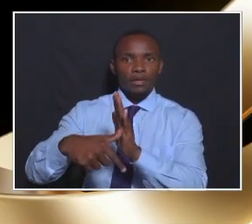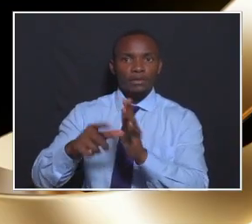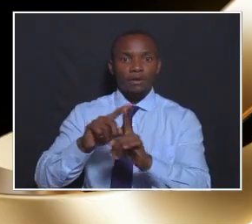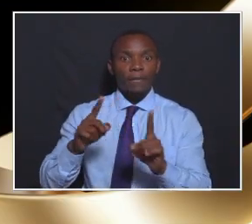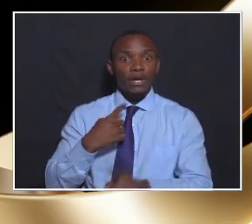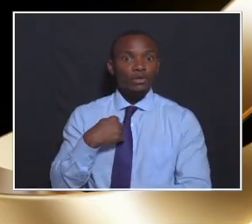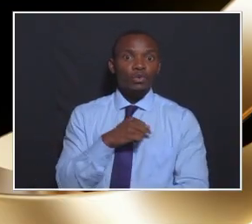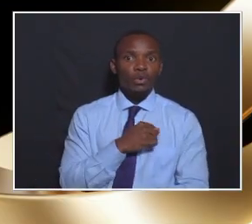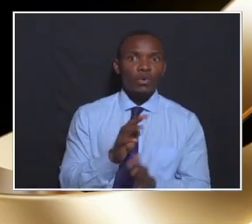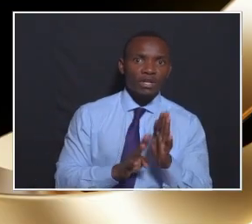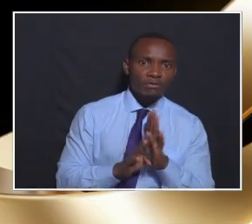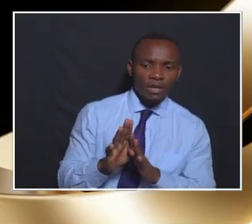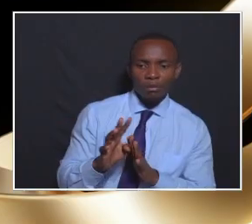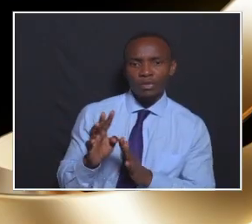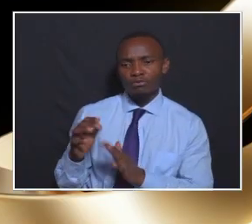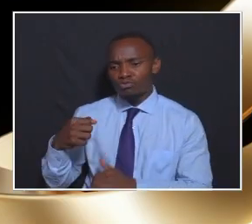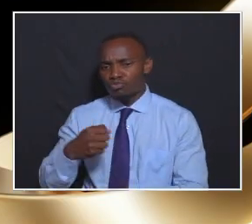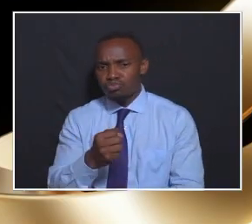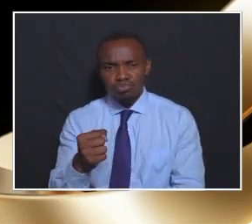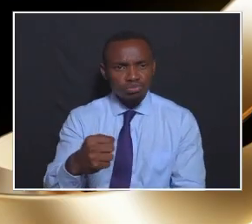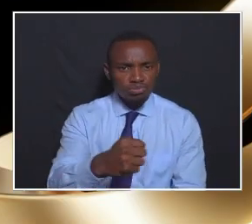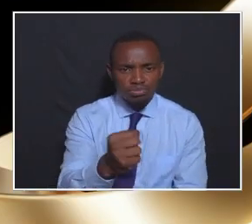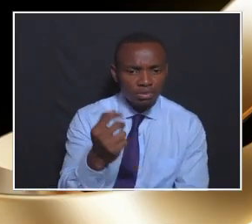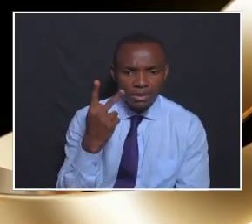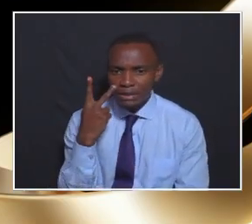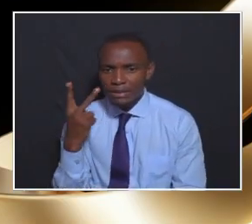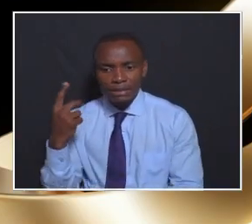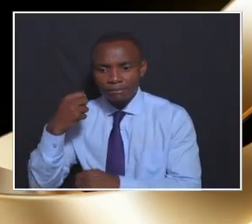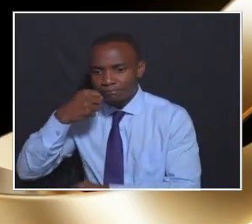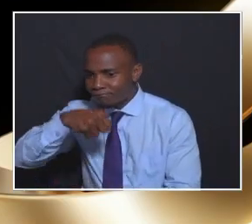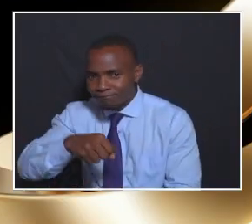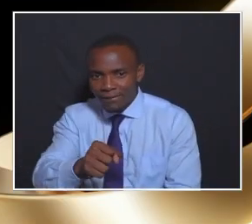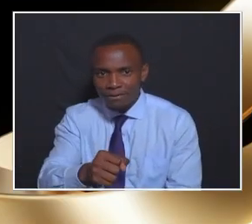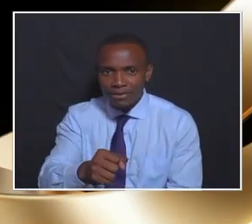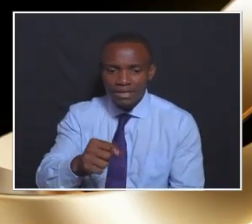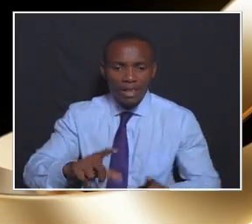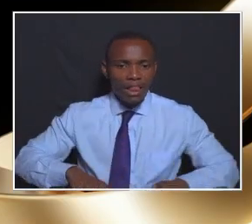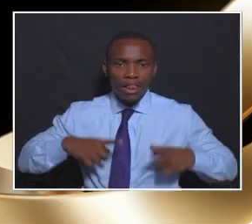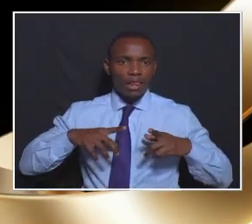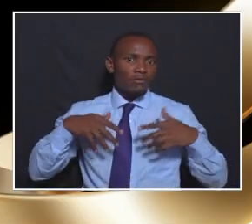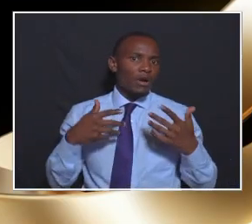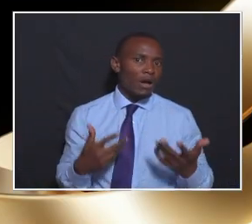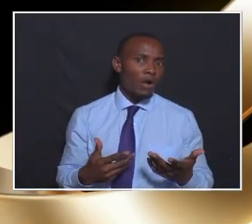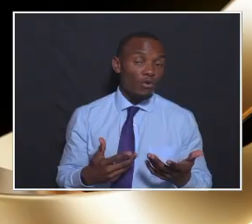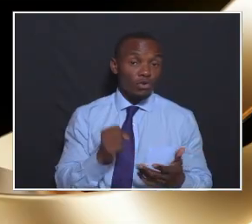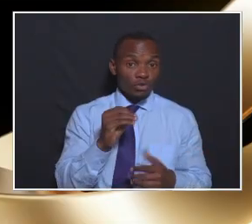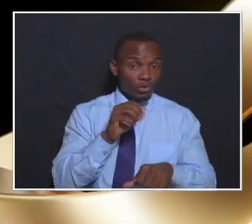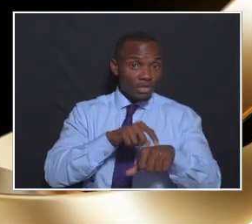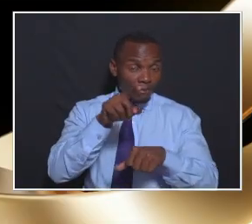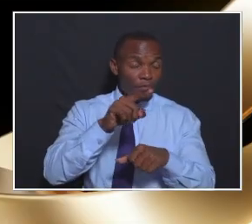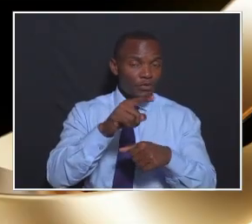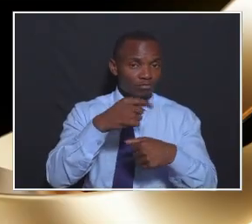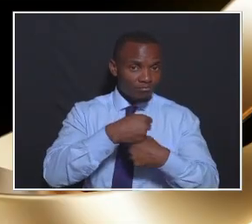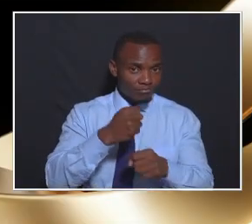development, scouting the land, seeing how do these elephants live every day. So when you're making a film, it's very important to